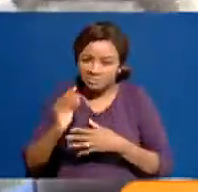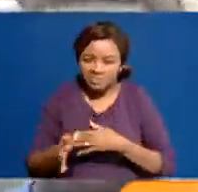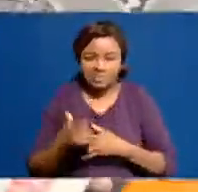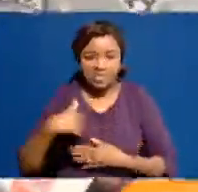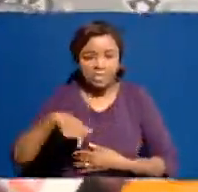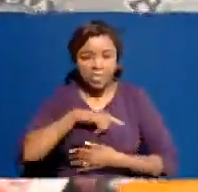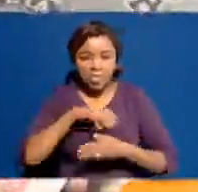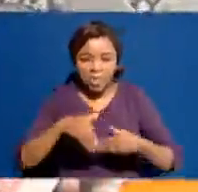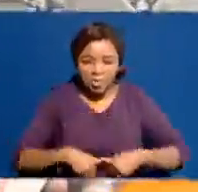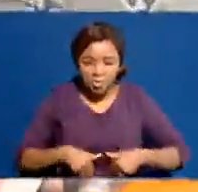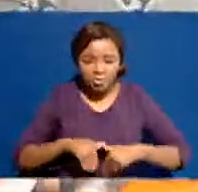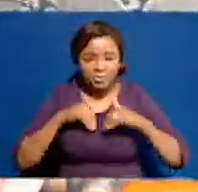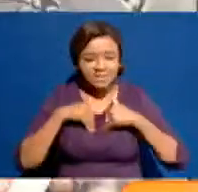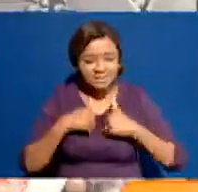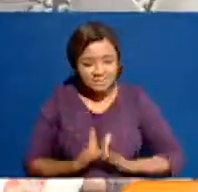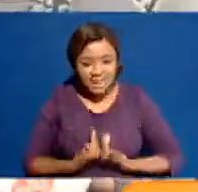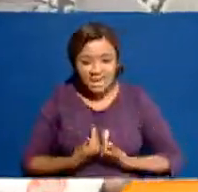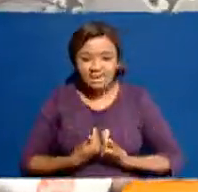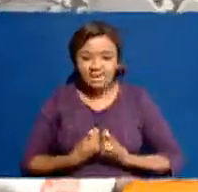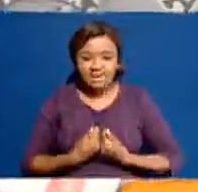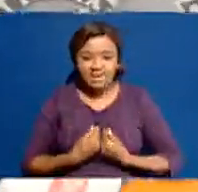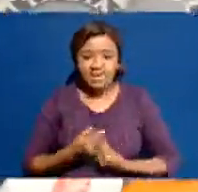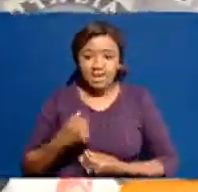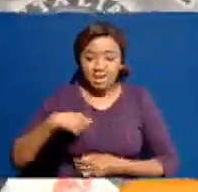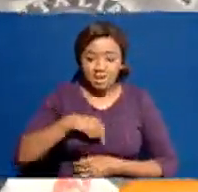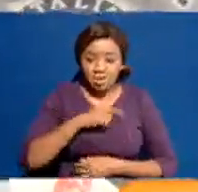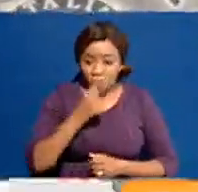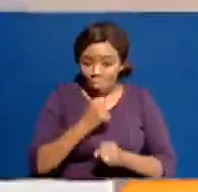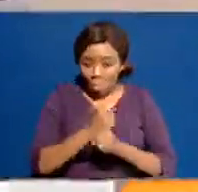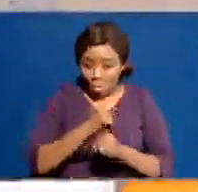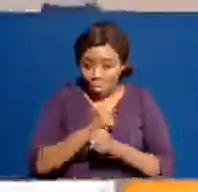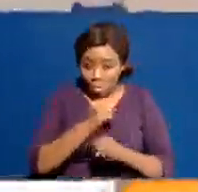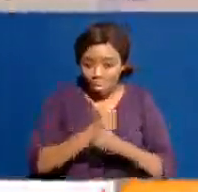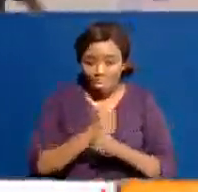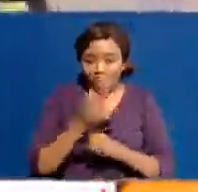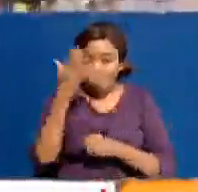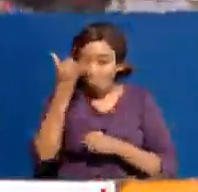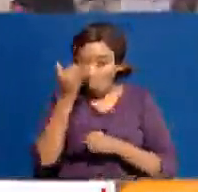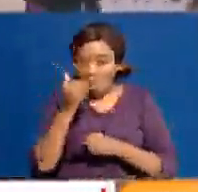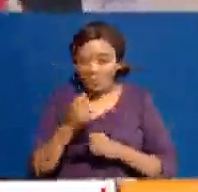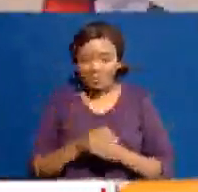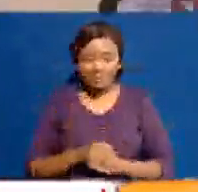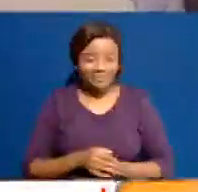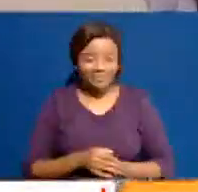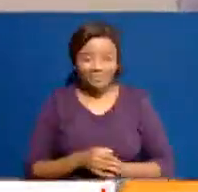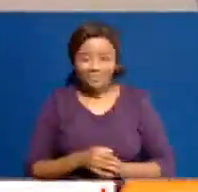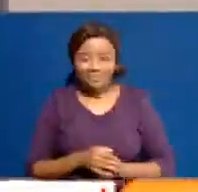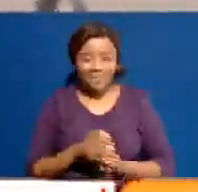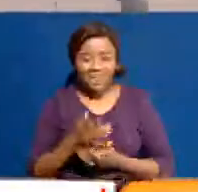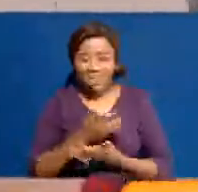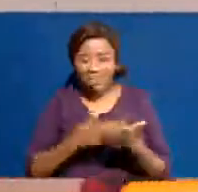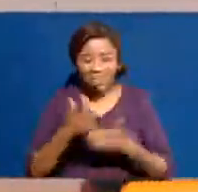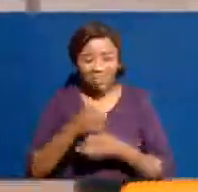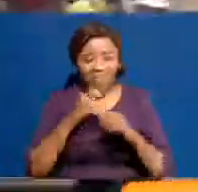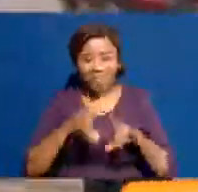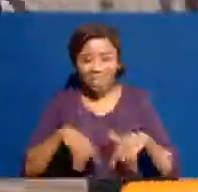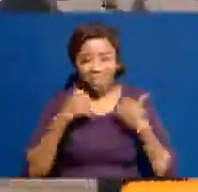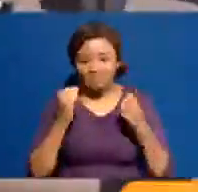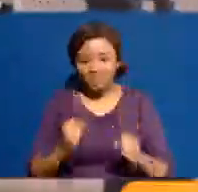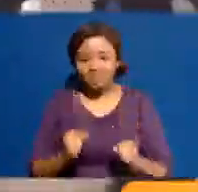tumechoka. Tunafanya kwa haki yetu. Uchumi iko juu. Martin Munene, Citizen TV.